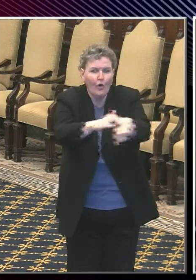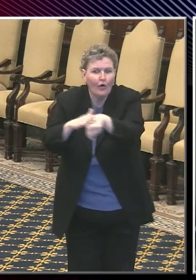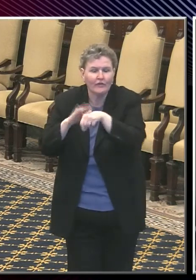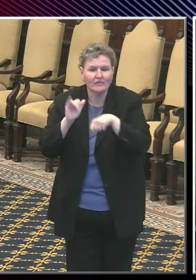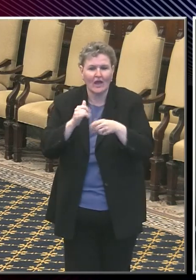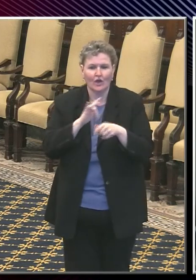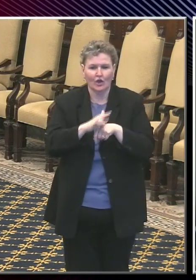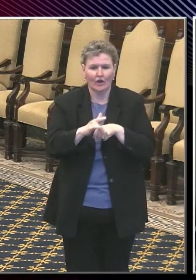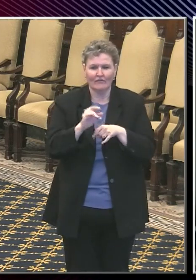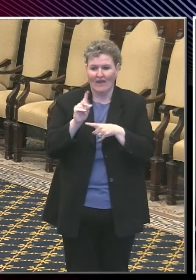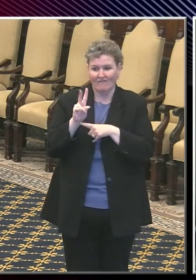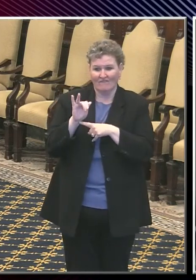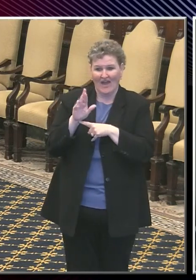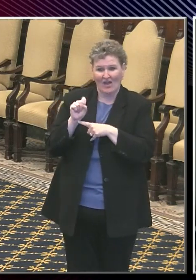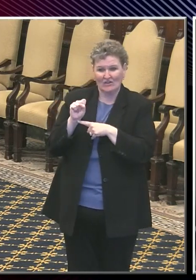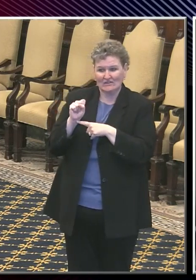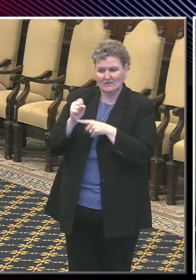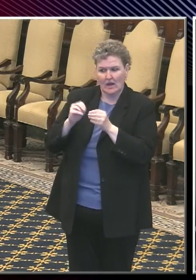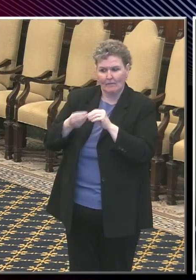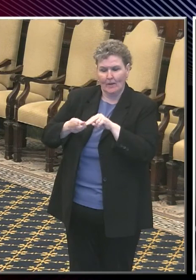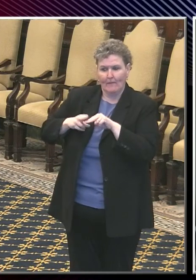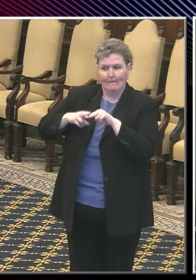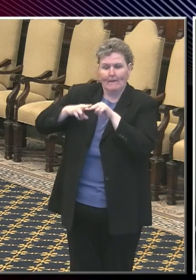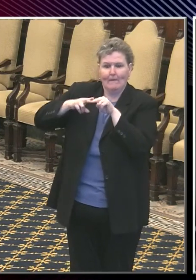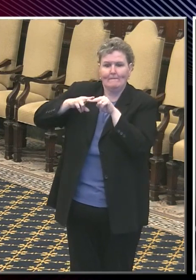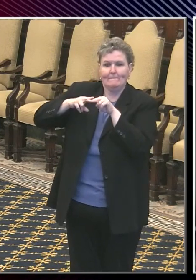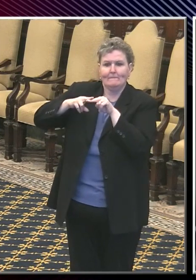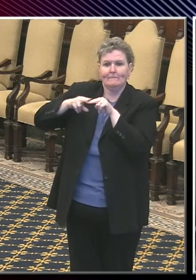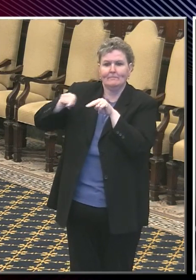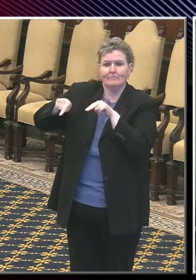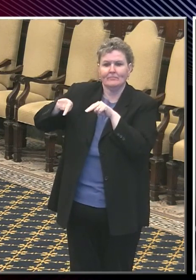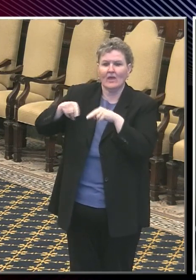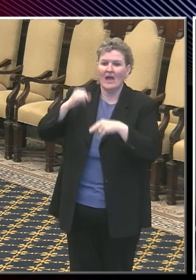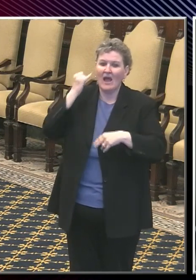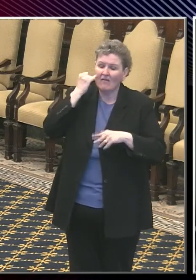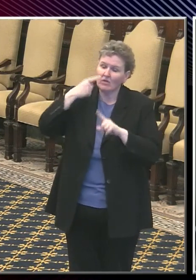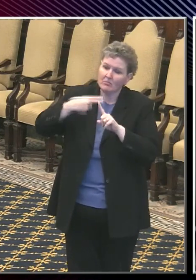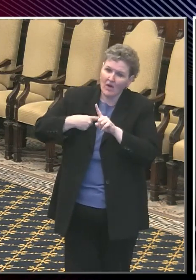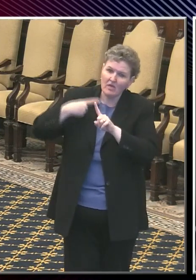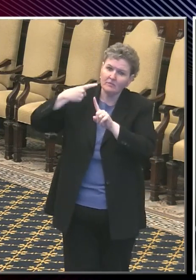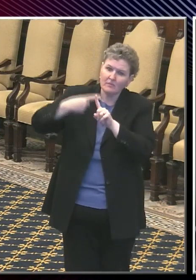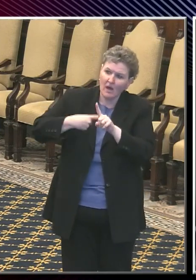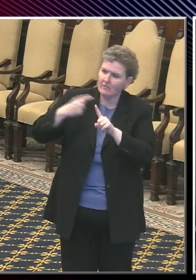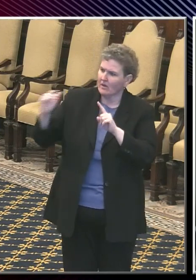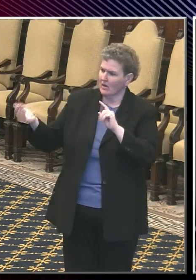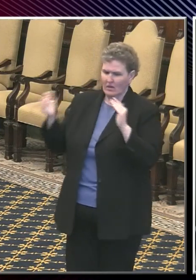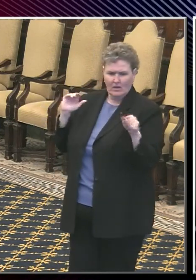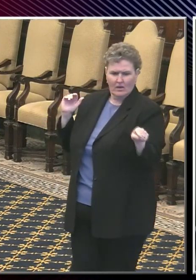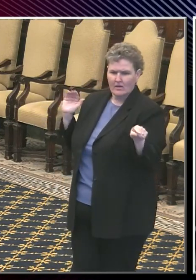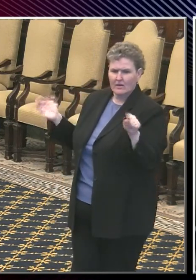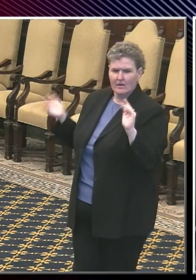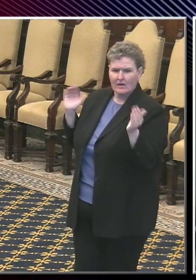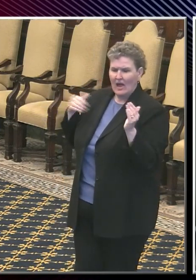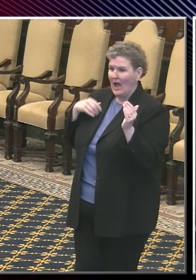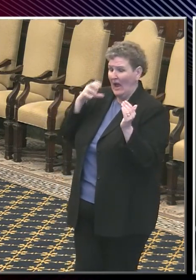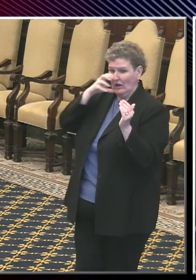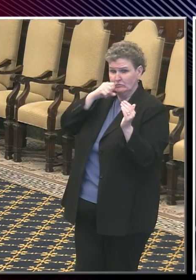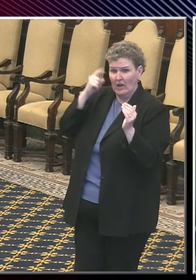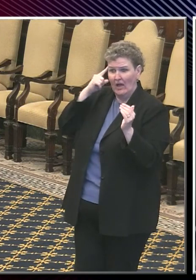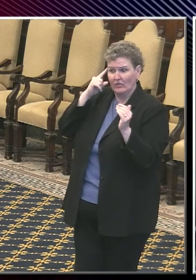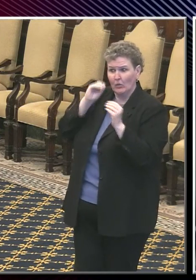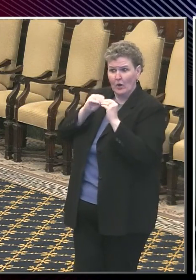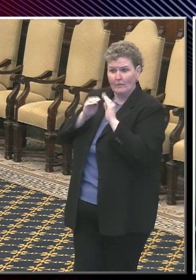enough to go out to a restaurant, go out to a retail outlet. And that'll be a learning curve also. People will have to feel safe